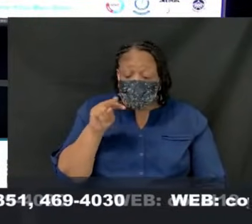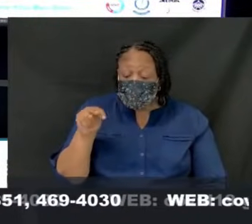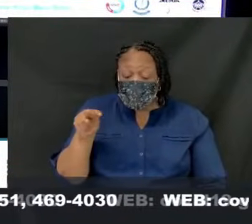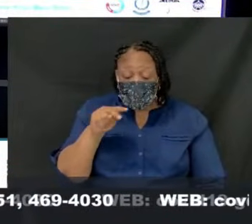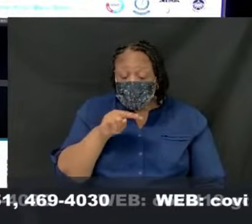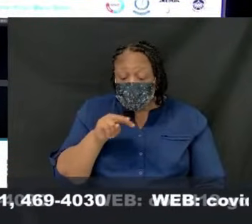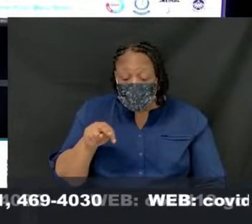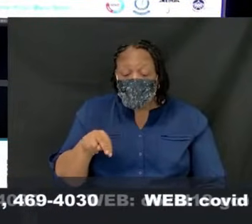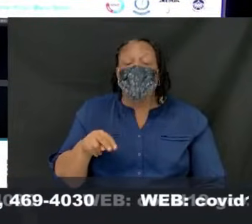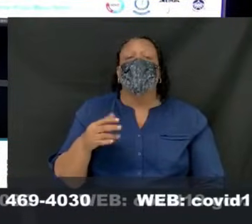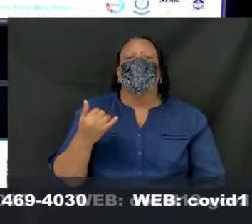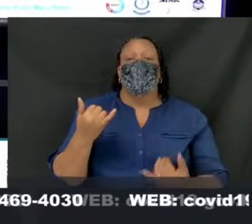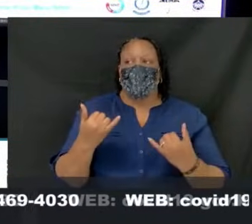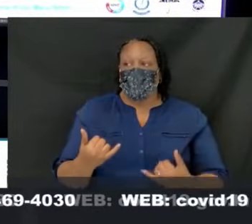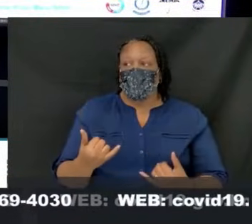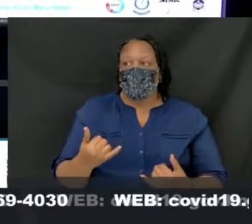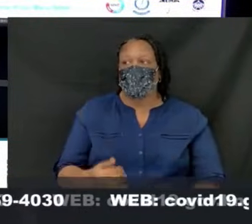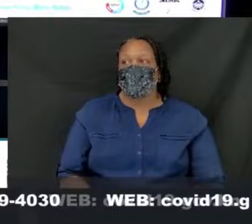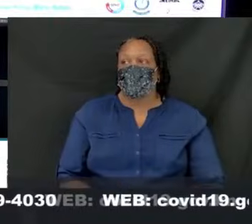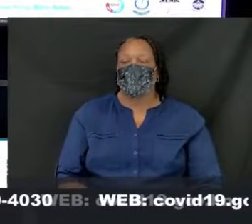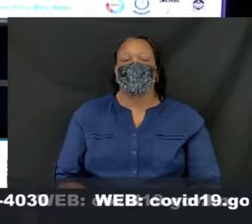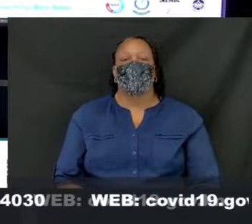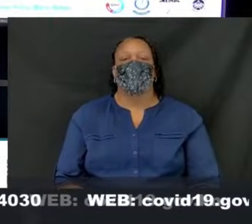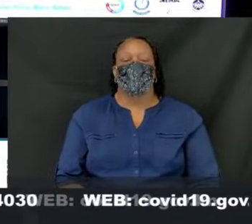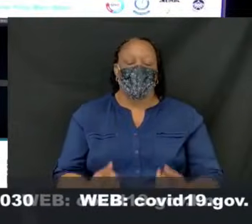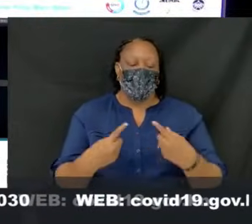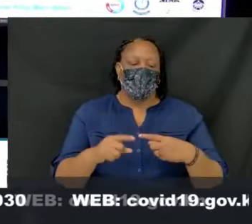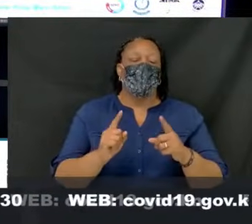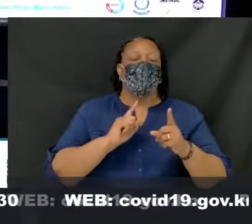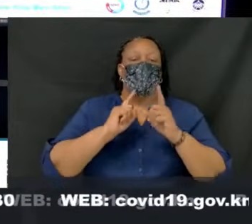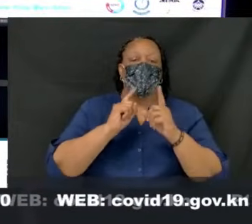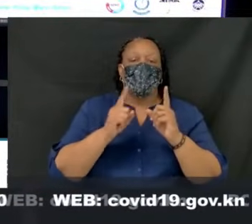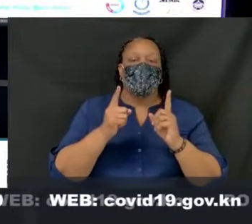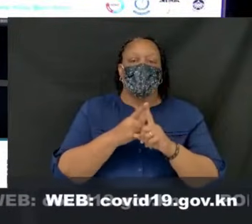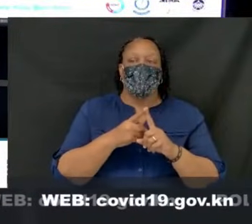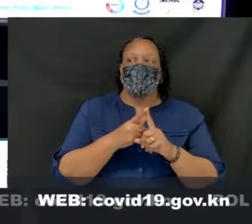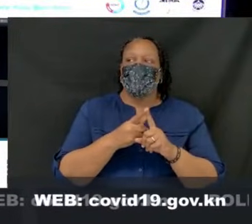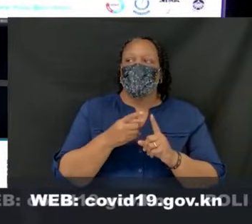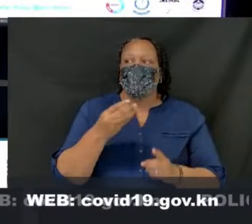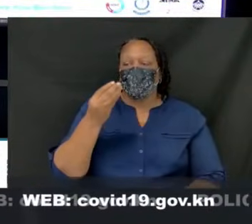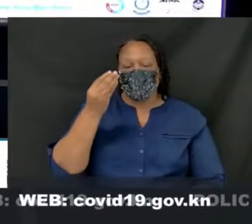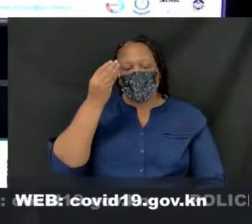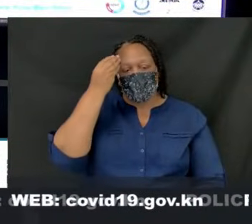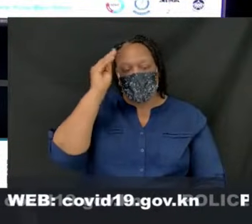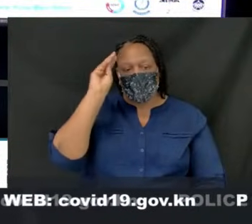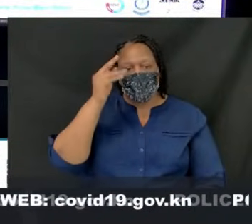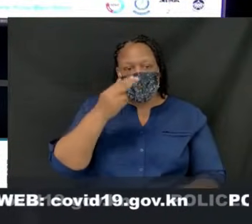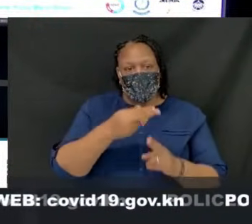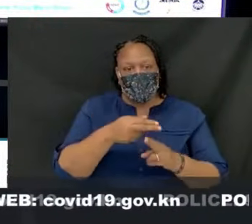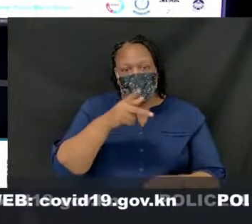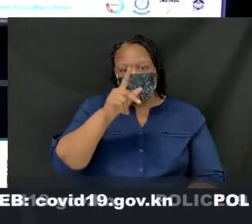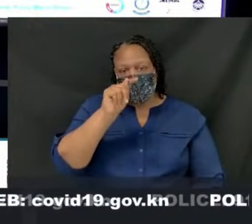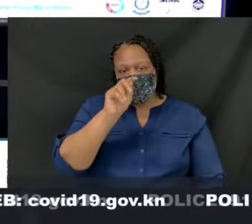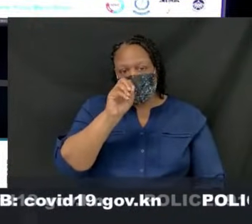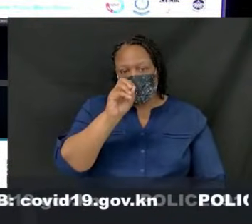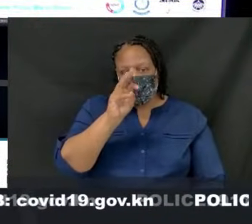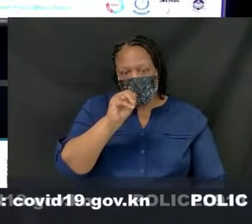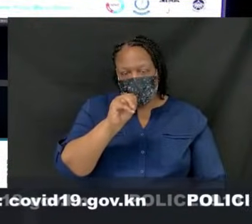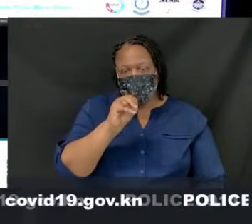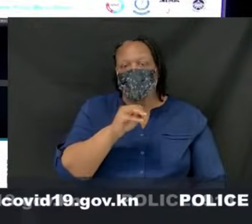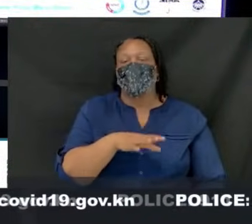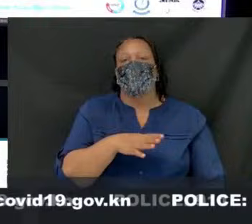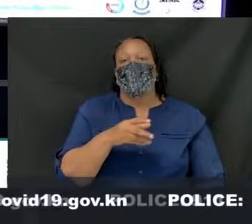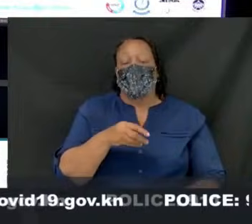spoke to Mr. Tom Hines, who is the head of Political and Communications Section, the Department of the British